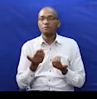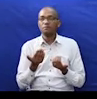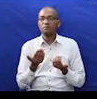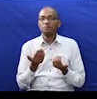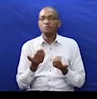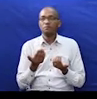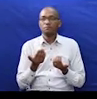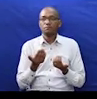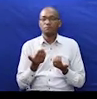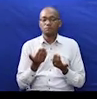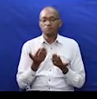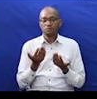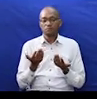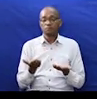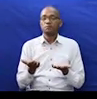Well